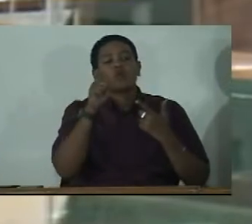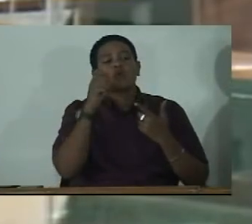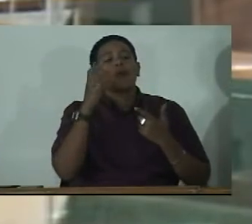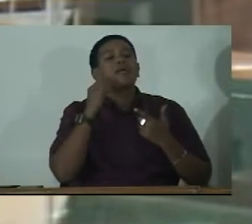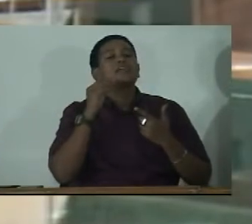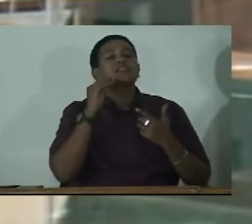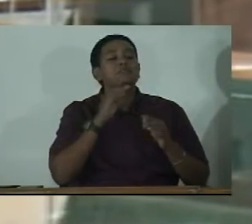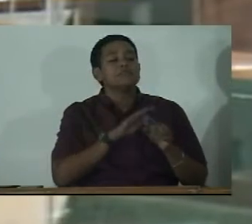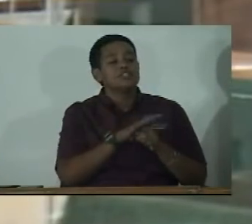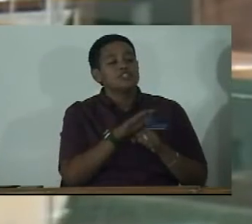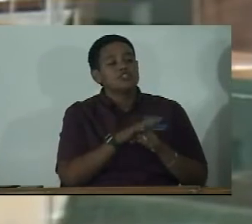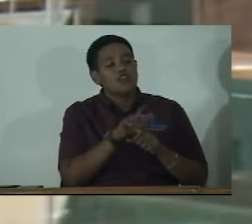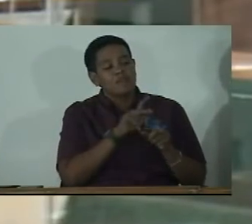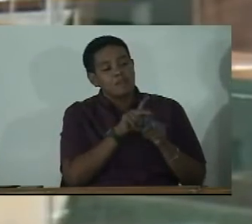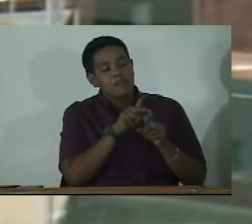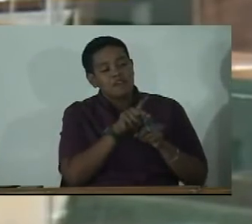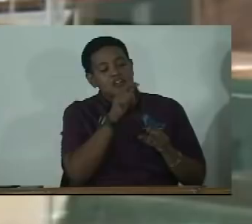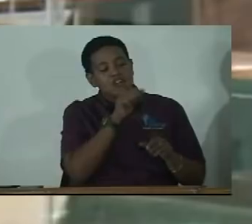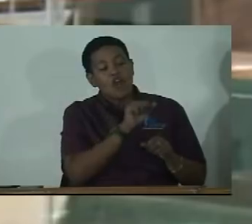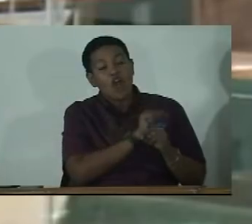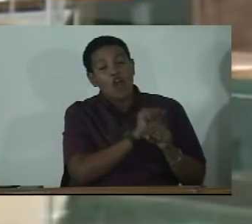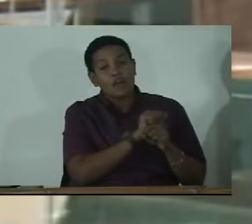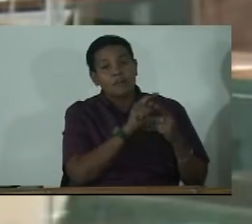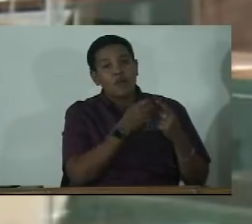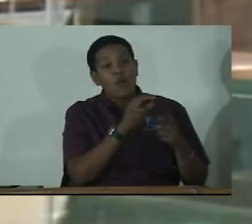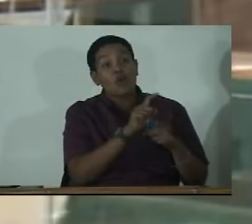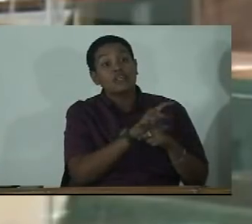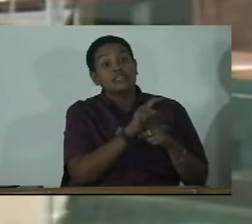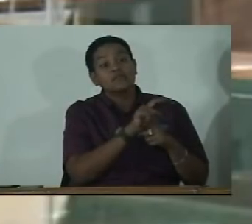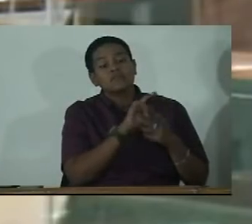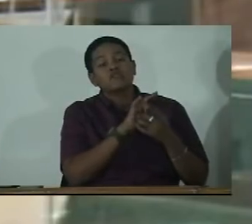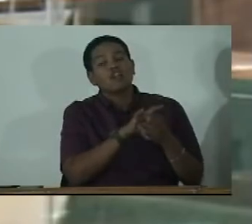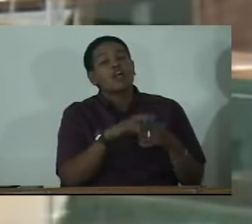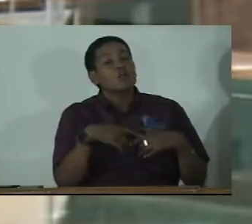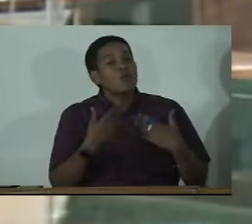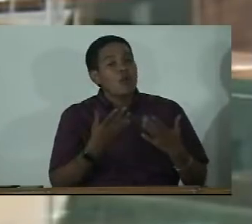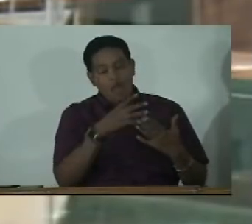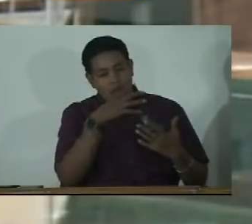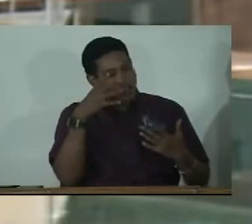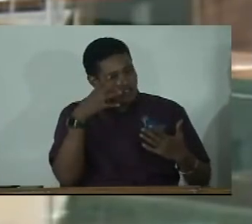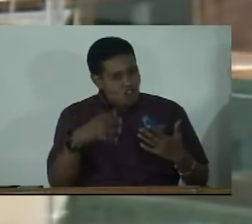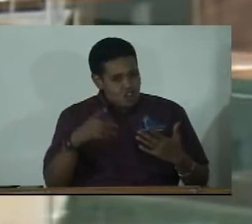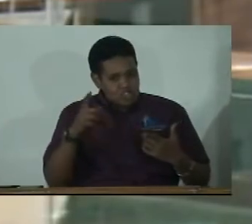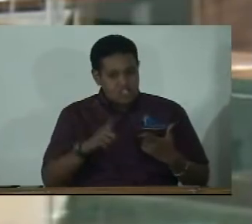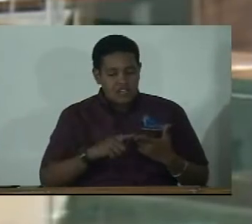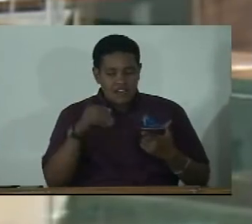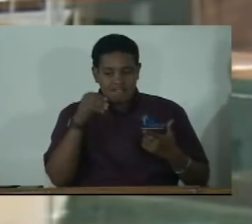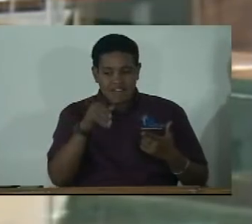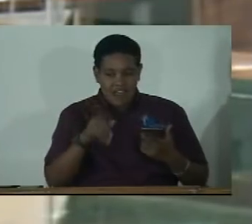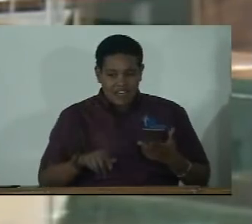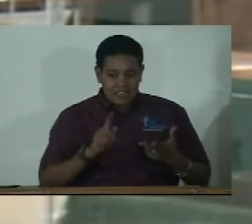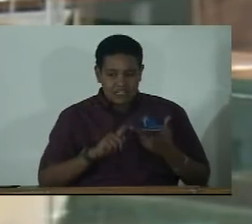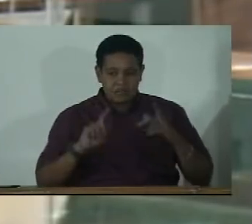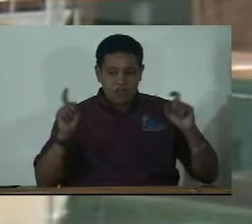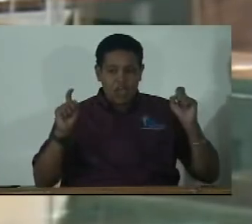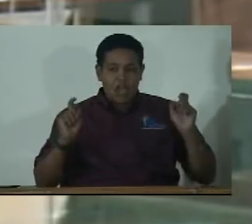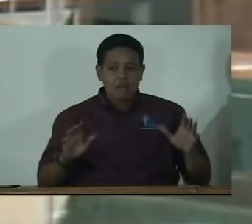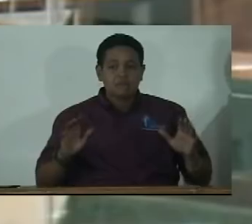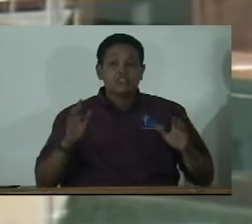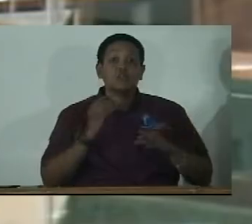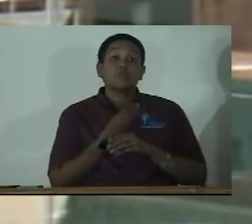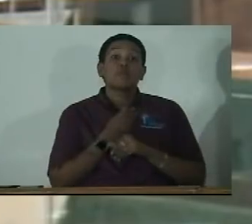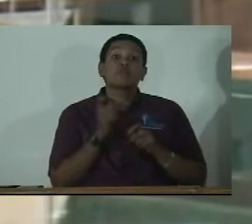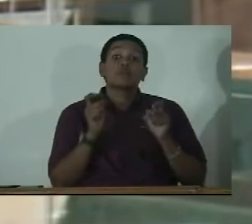in a profession, occupation, or discipline relating to agriculture, finance, administration, property